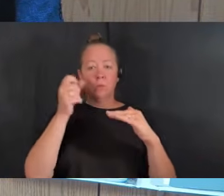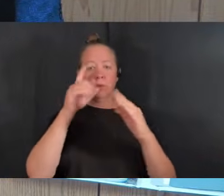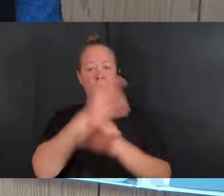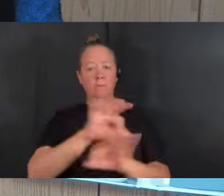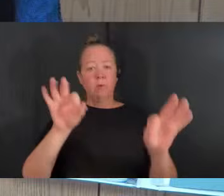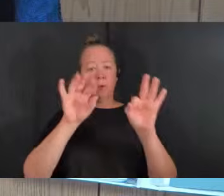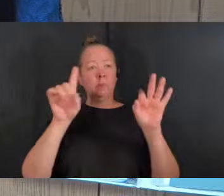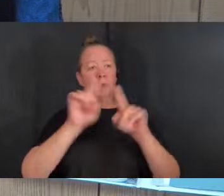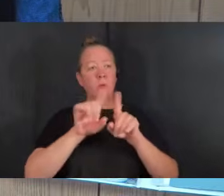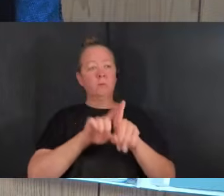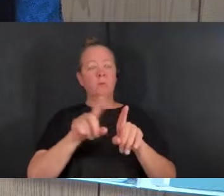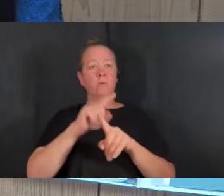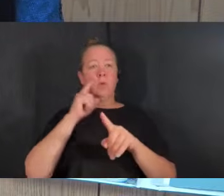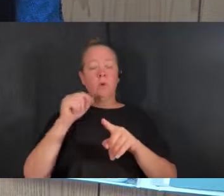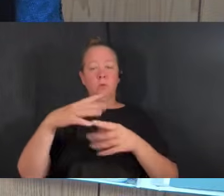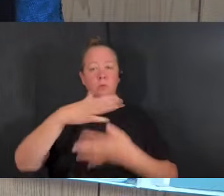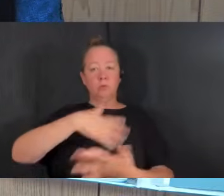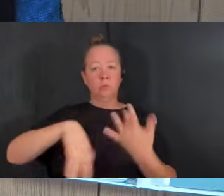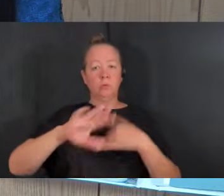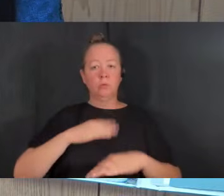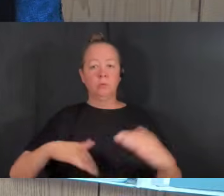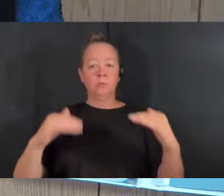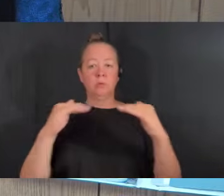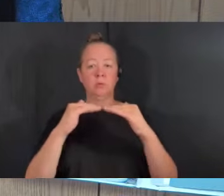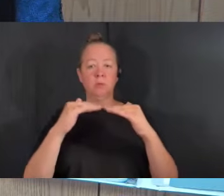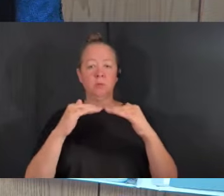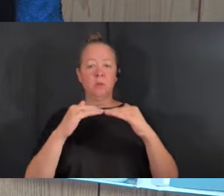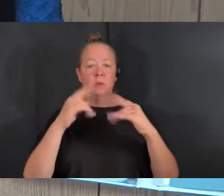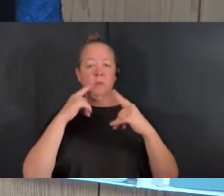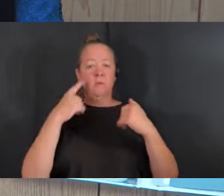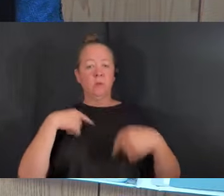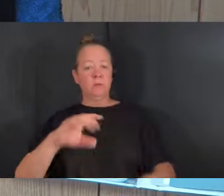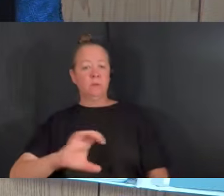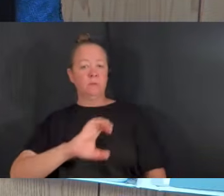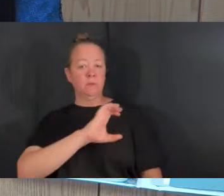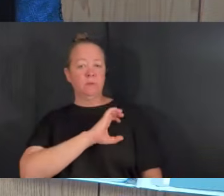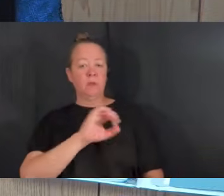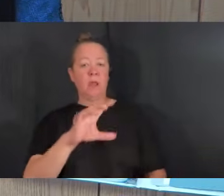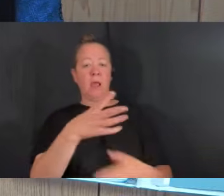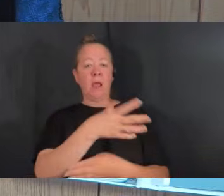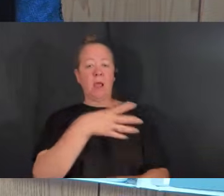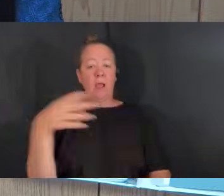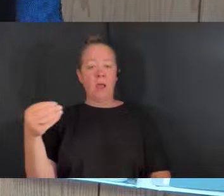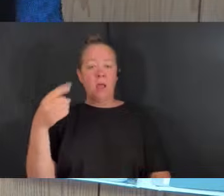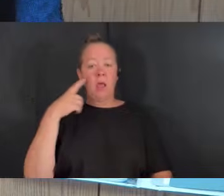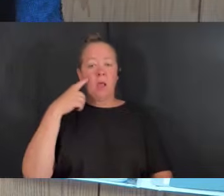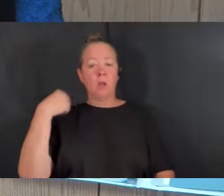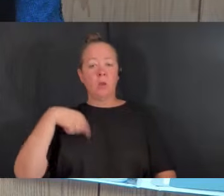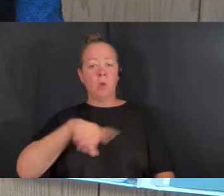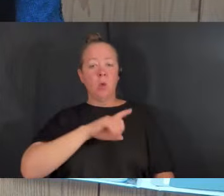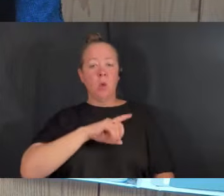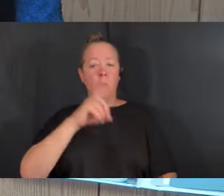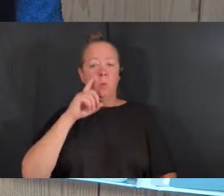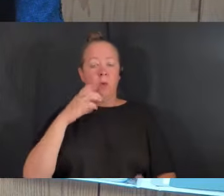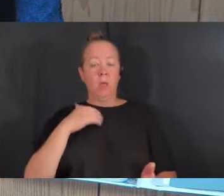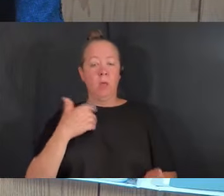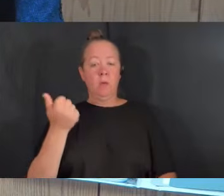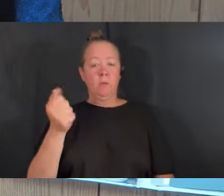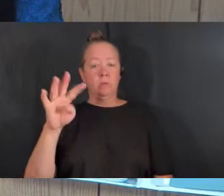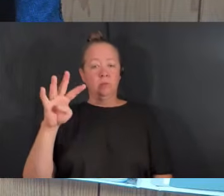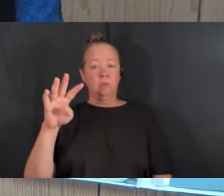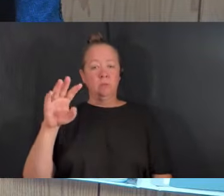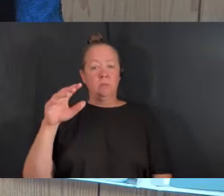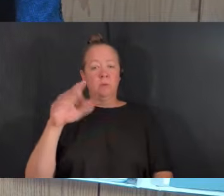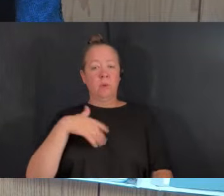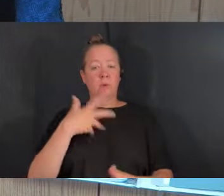civilization. And whereas our nation has conceived on July 4th, 1776, with the Declaration of Independence,